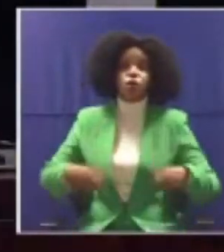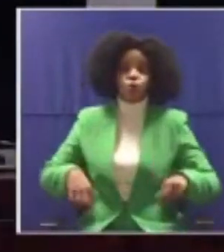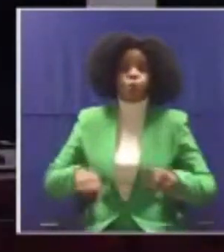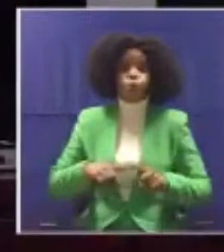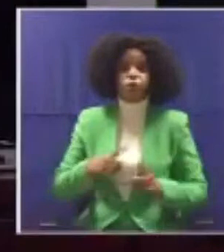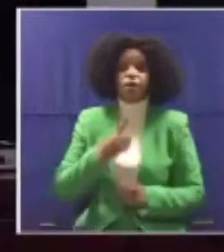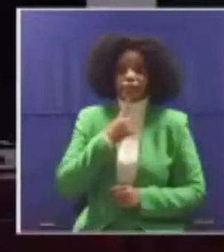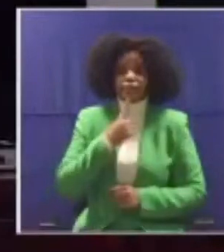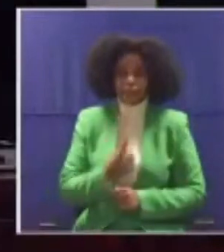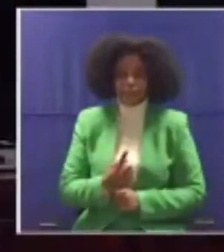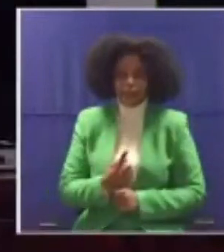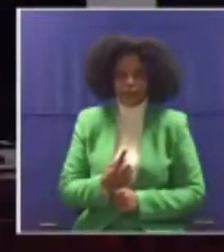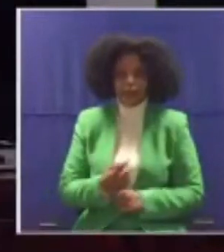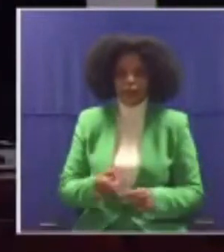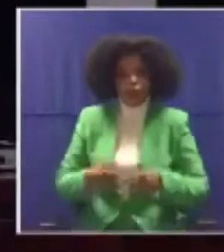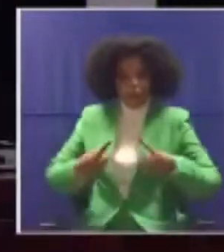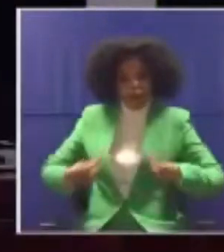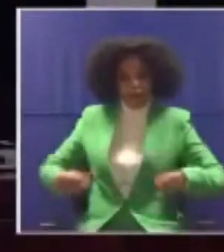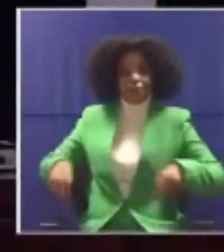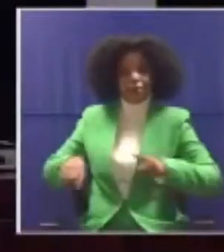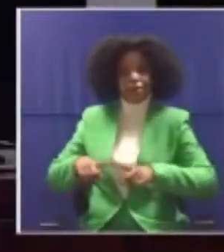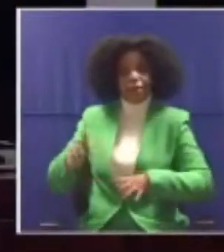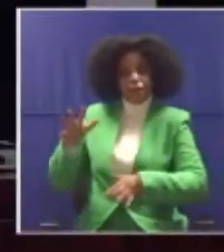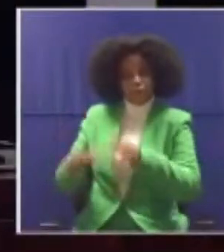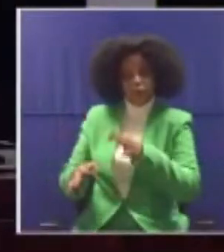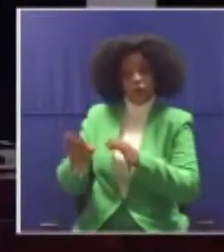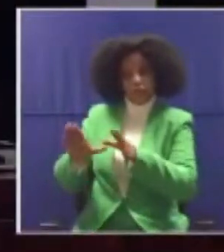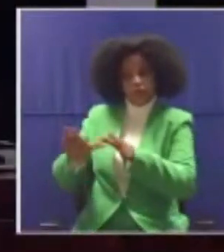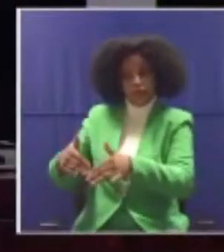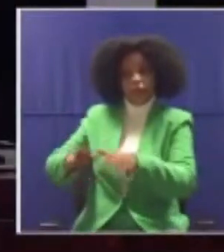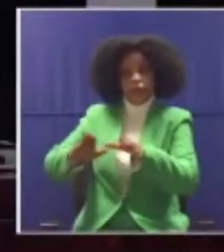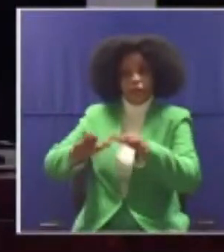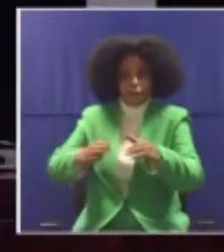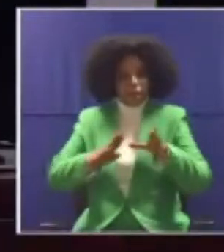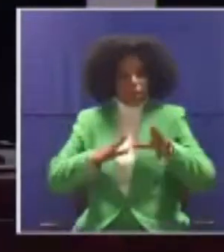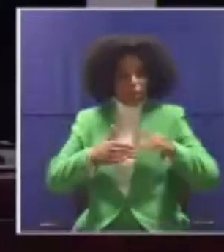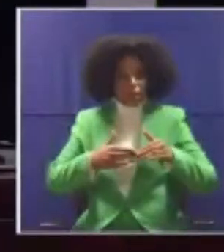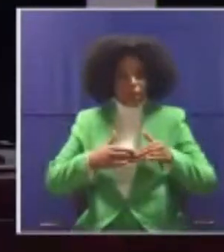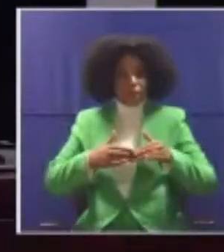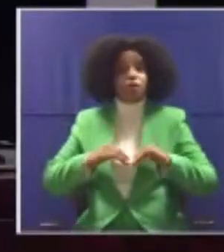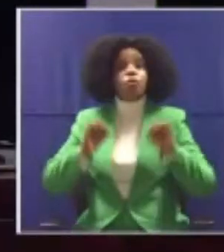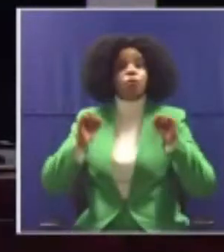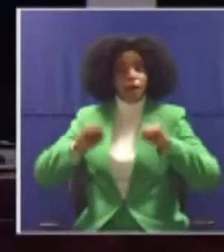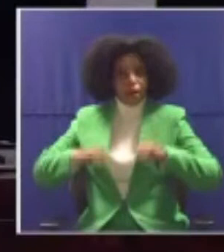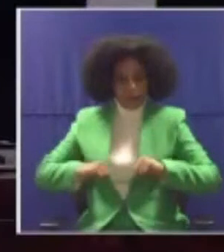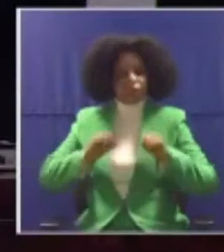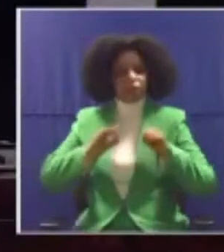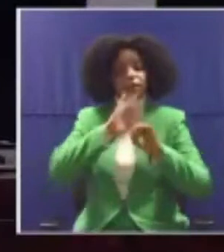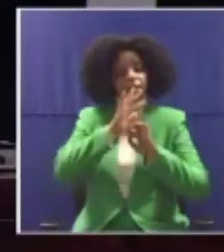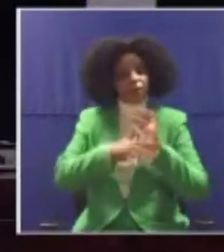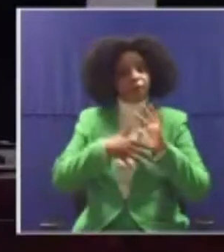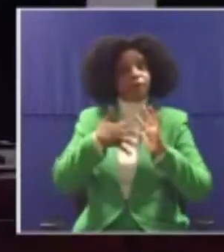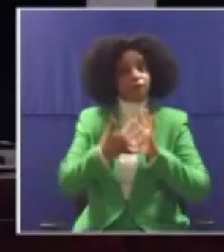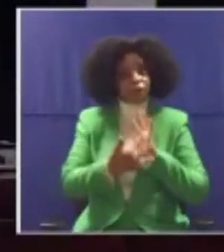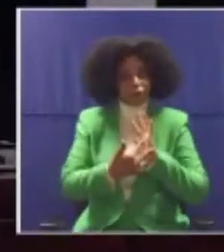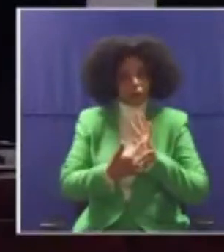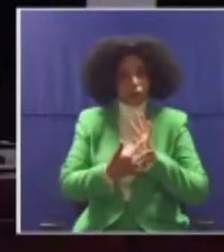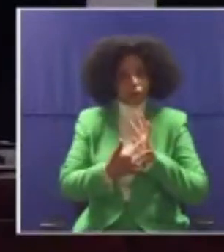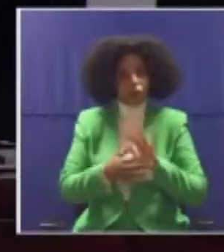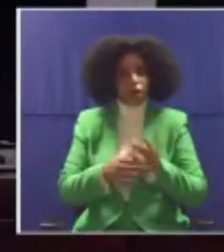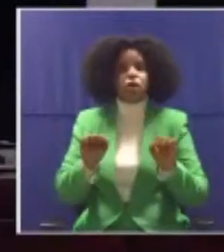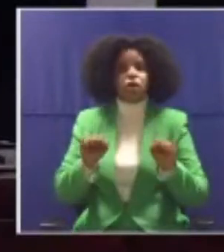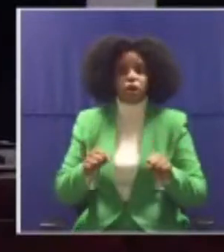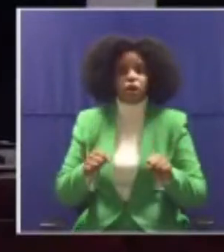agree on a framework, the process of legislation is going to be smoother, be easy. So